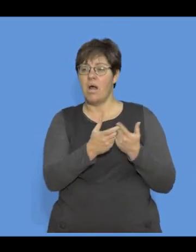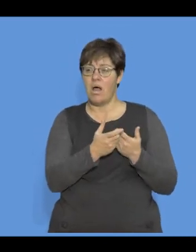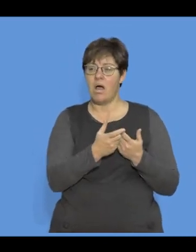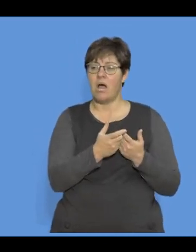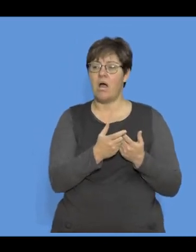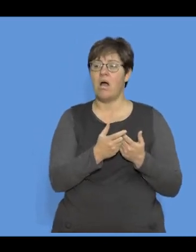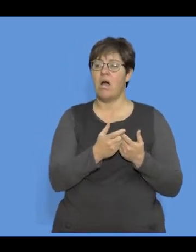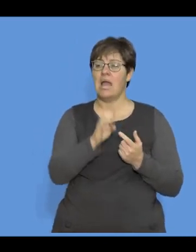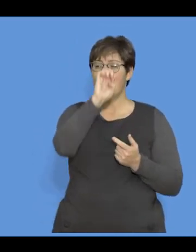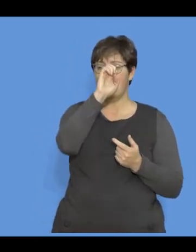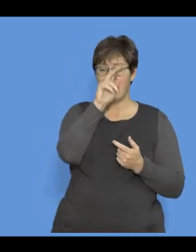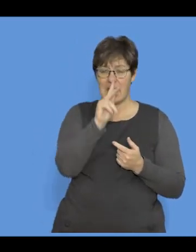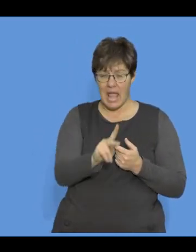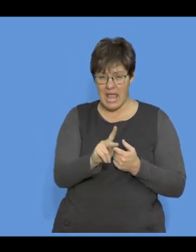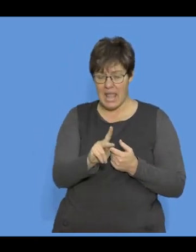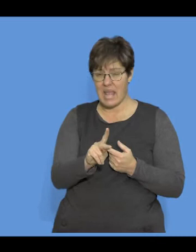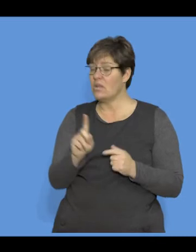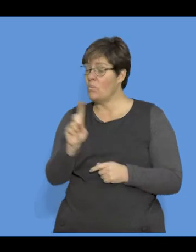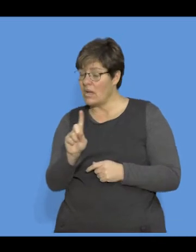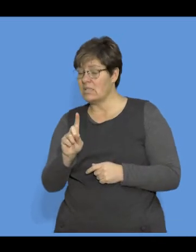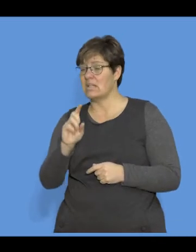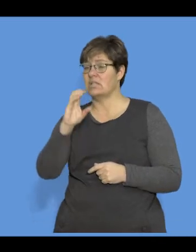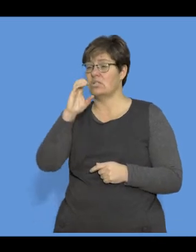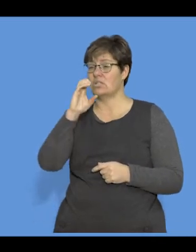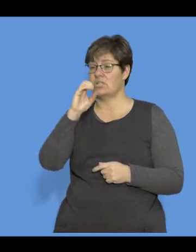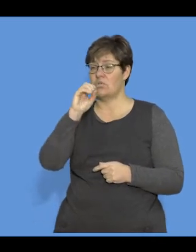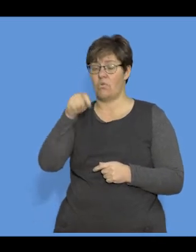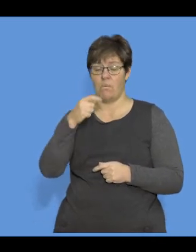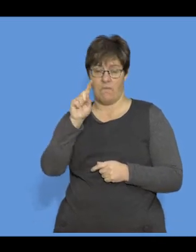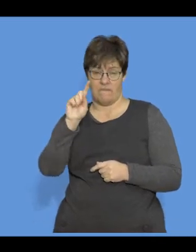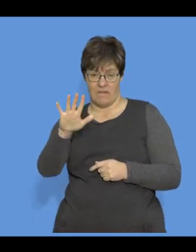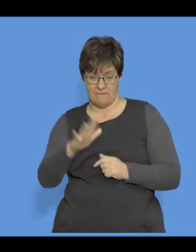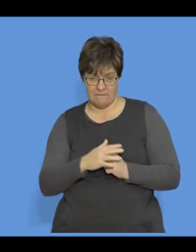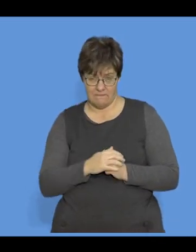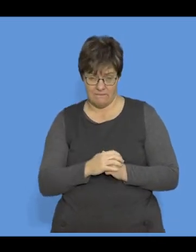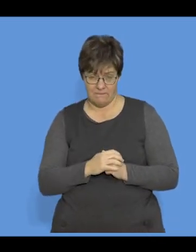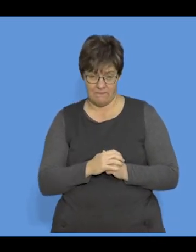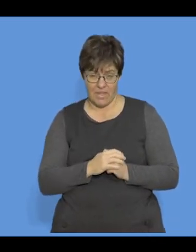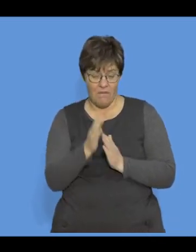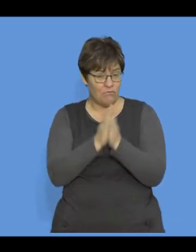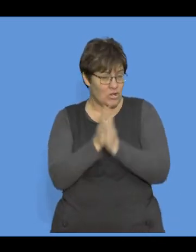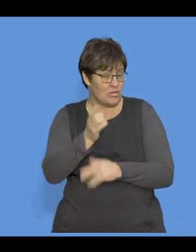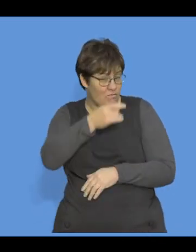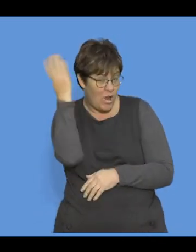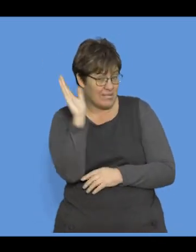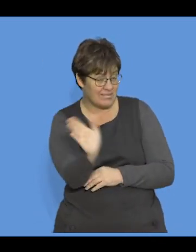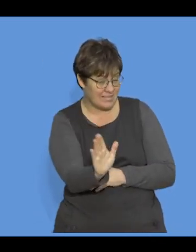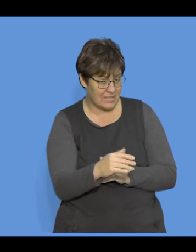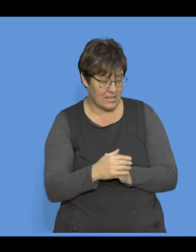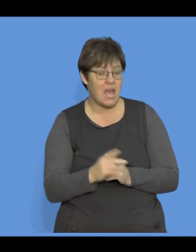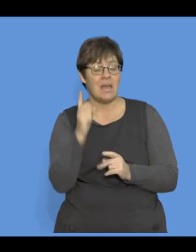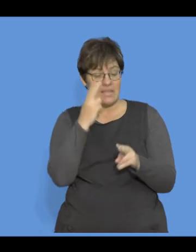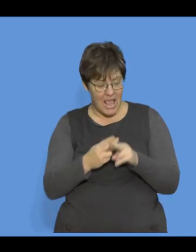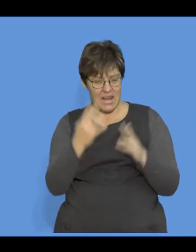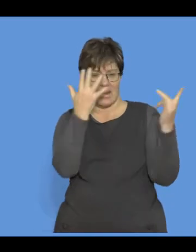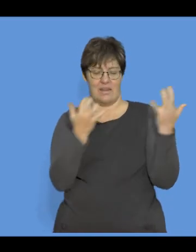friction is 0.15. So we mustn't forget about friction. Then there's the calculation.